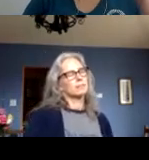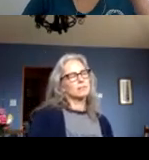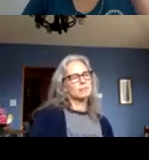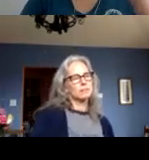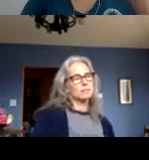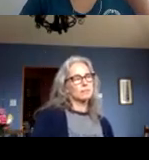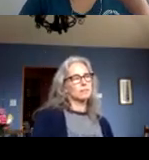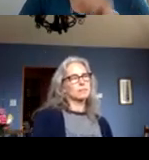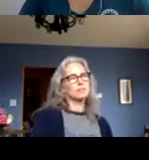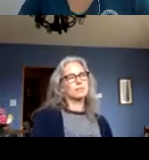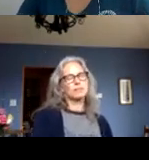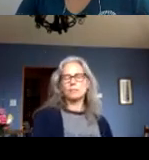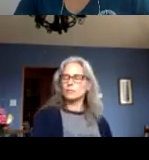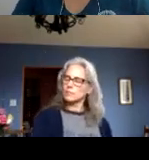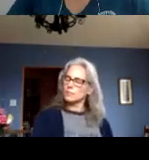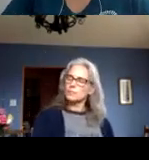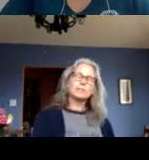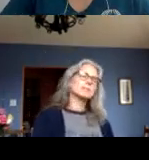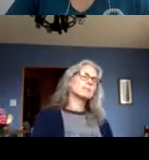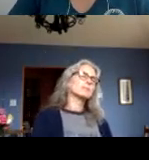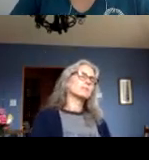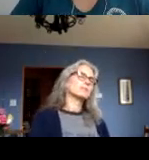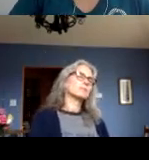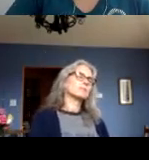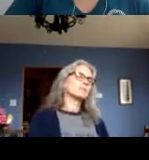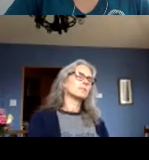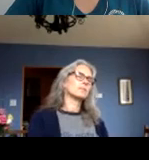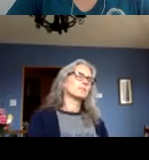that 3 vertical dots to delete one, and then practice rearranging them as well.